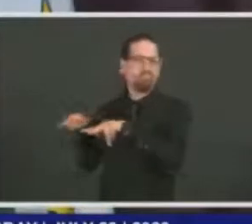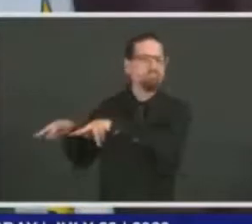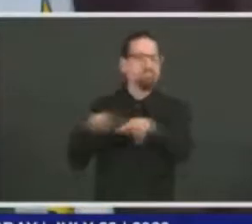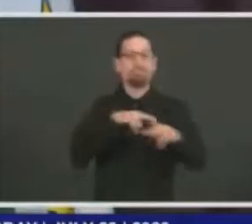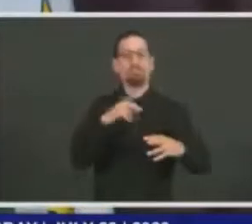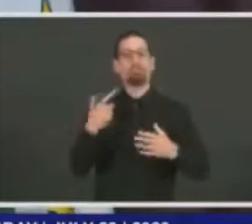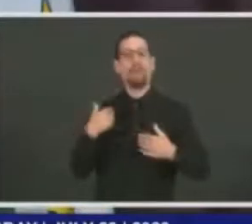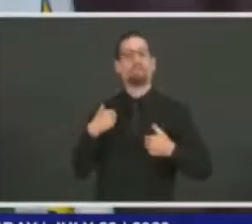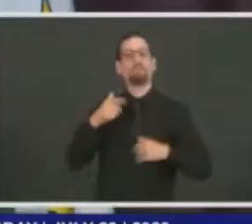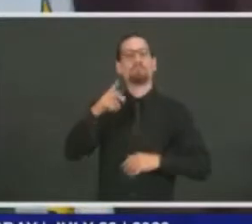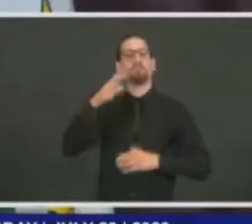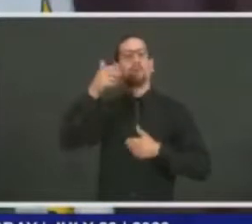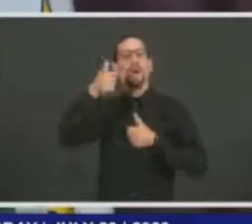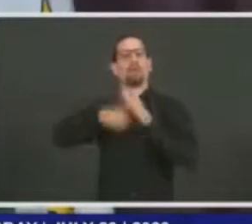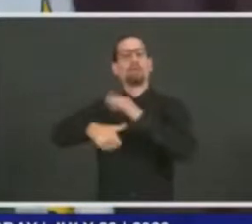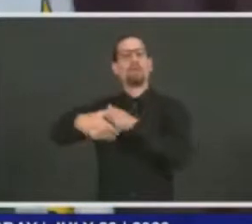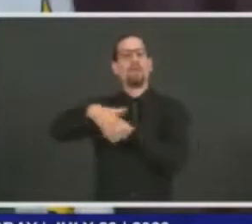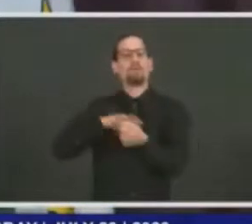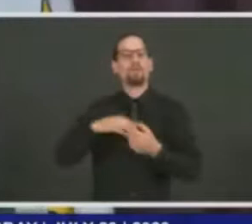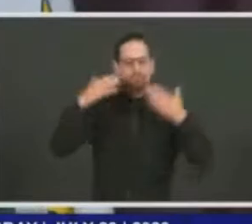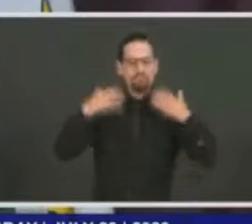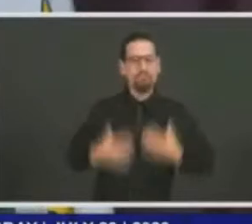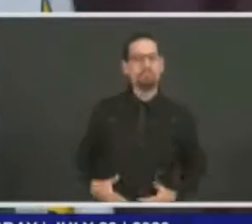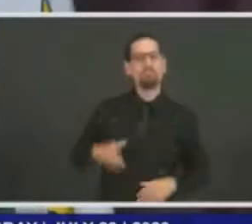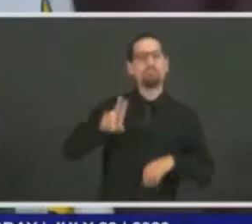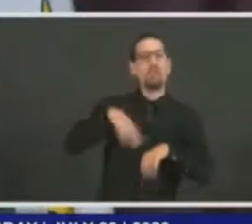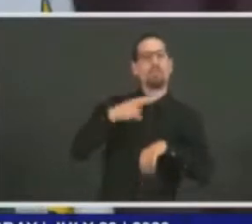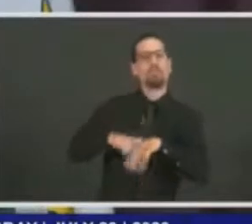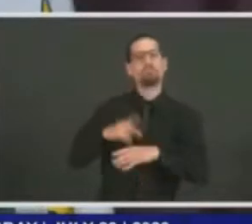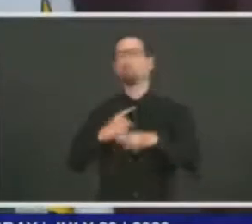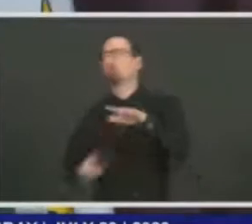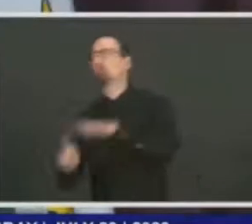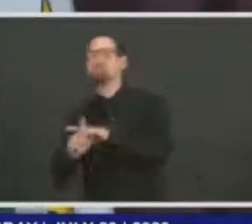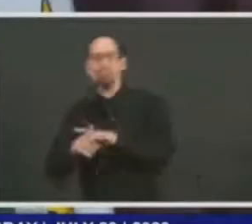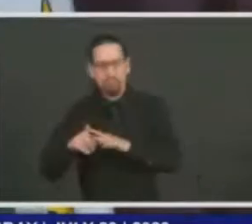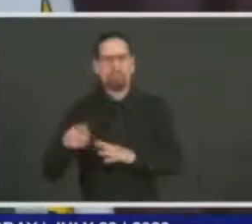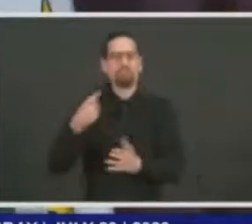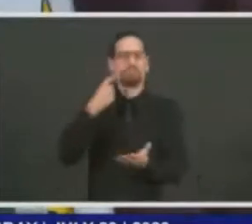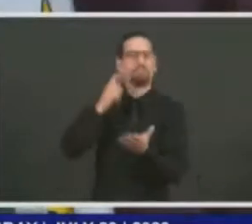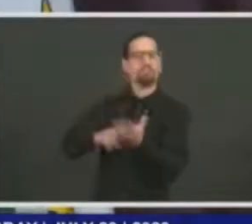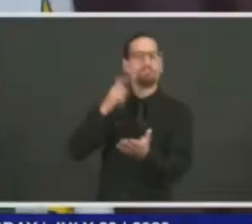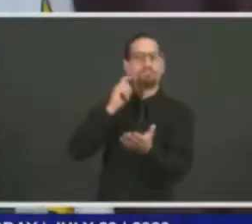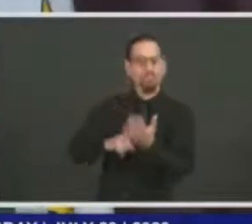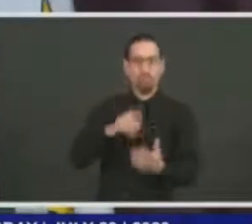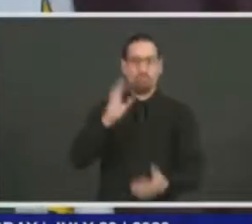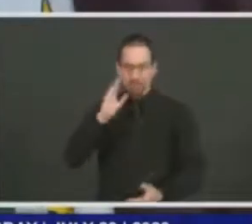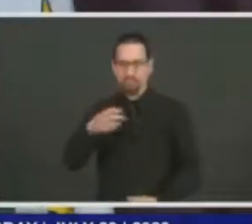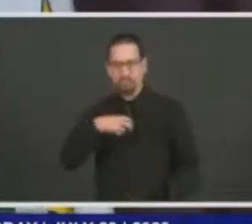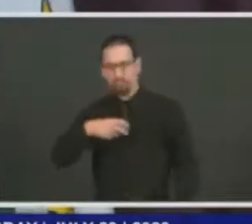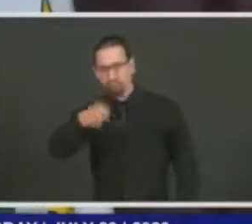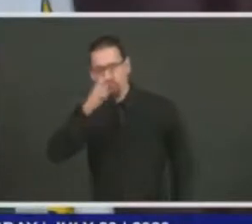over and we're going to start to get tougher with enforcement. If you're not following the rules,